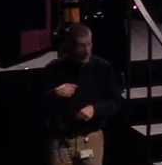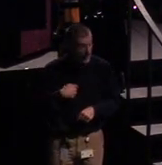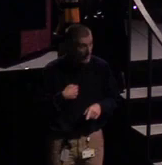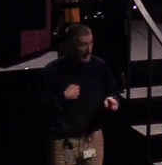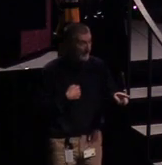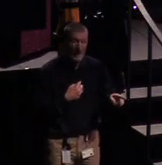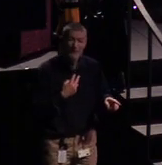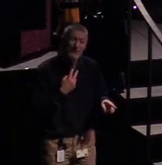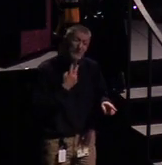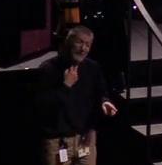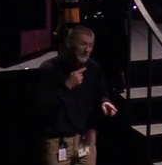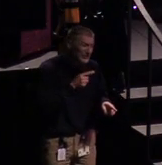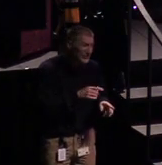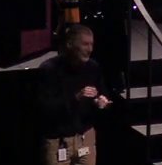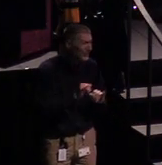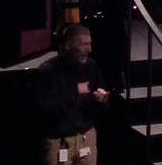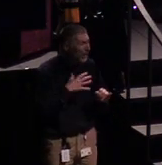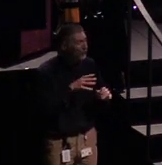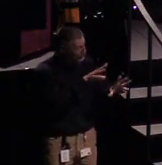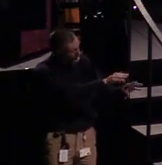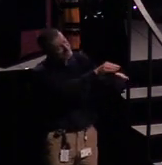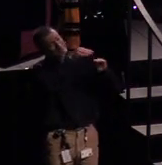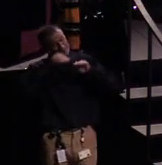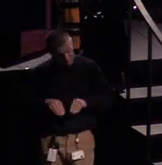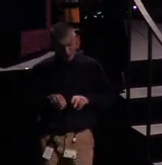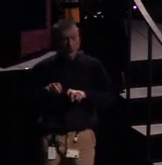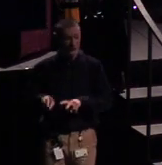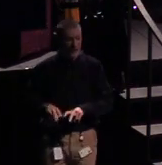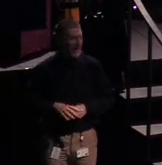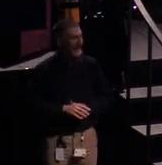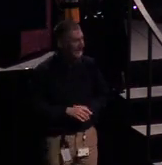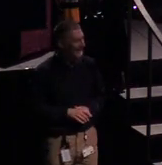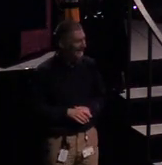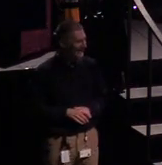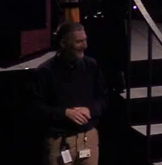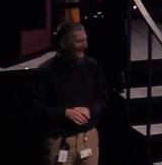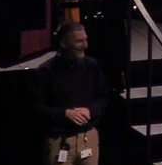miss you terribly and I'd like to import you and everything